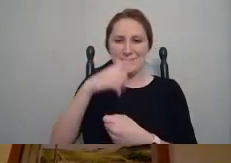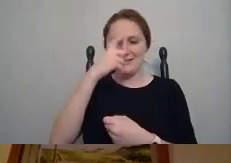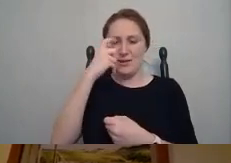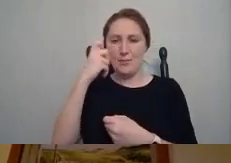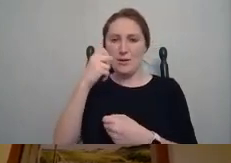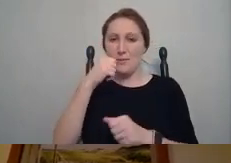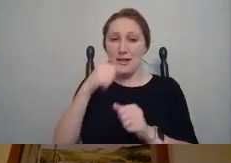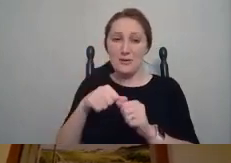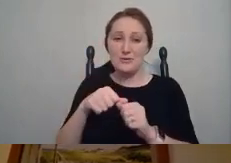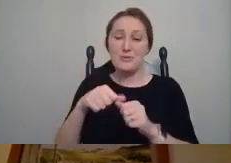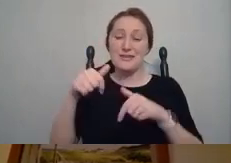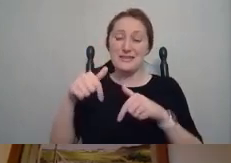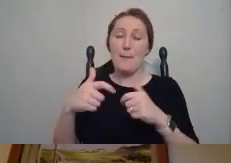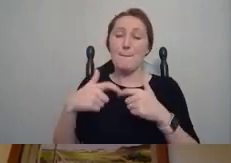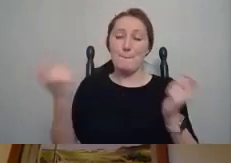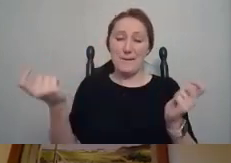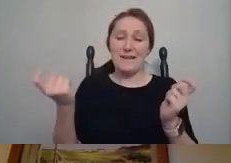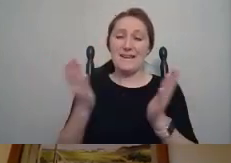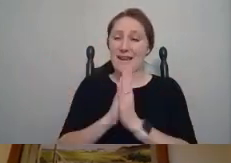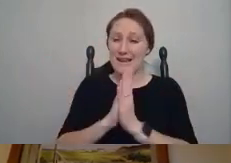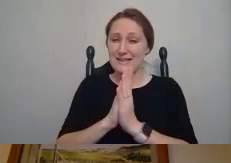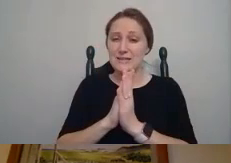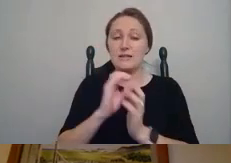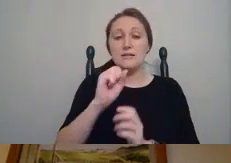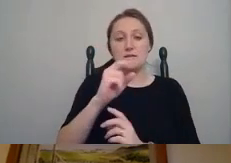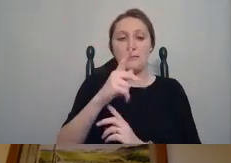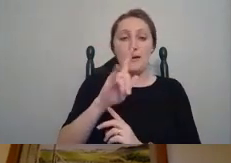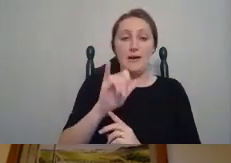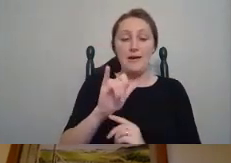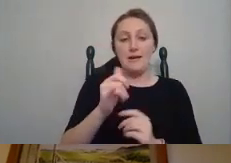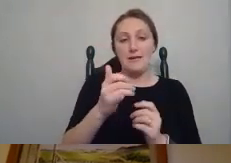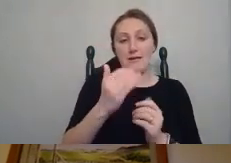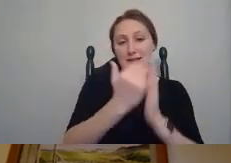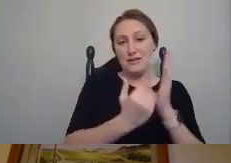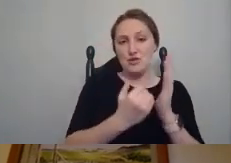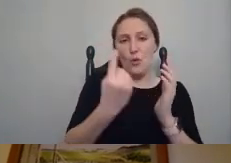ask every year. So what you can get at home is great. Nothing will be,